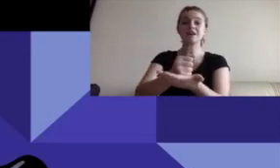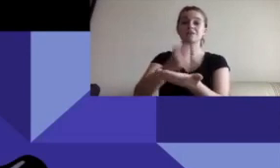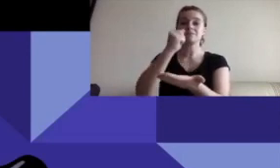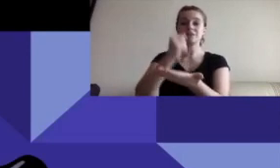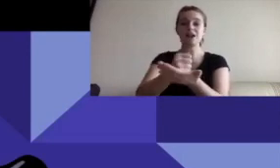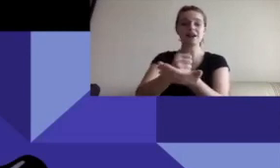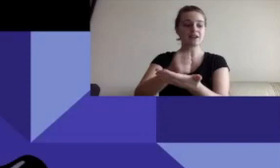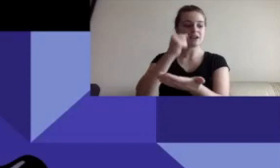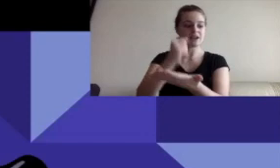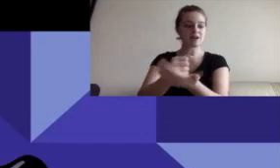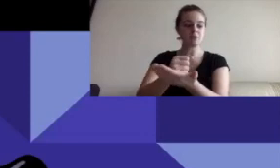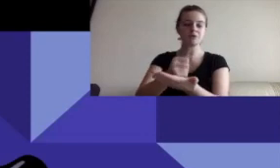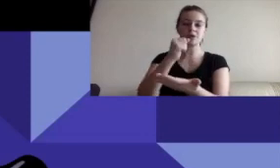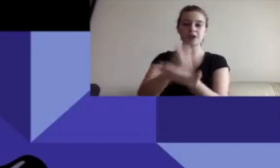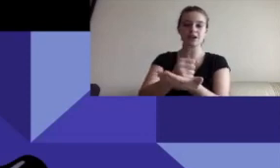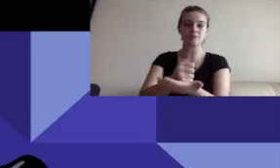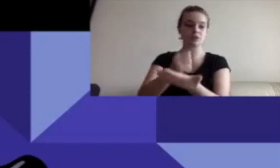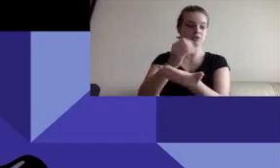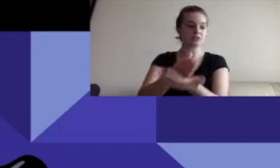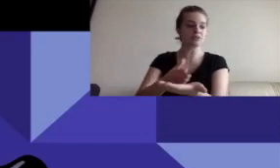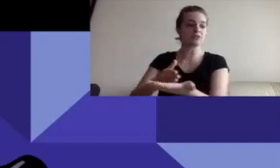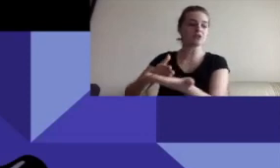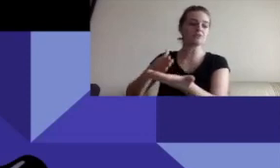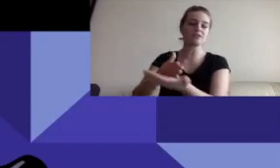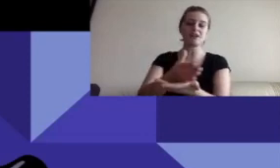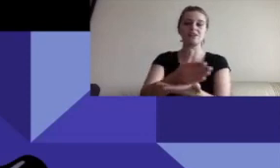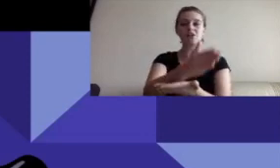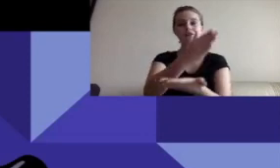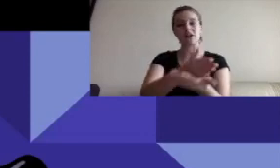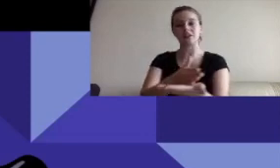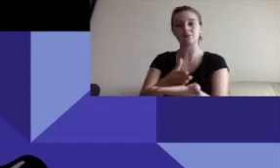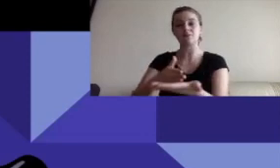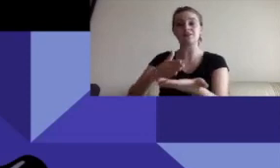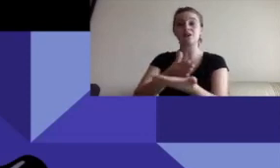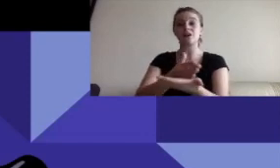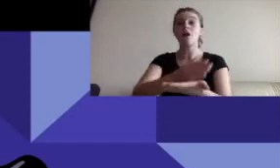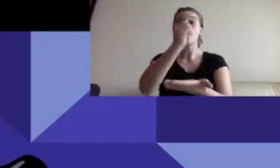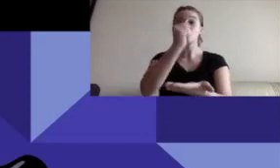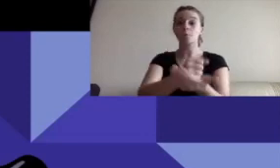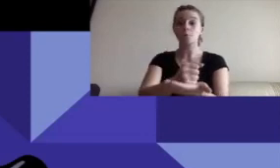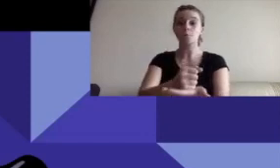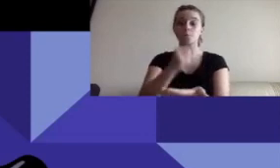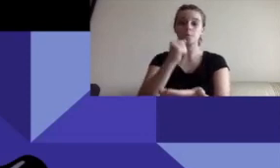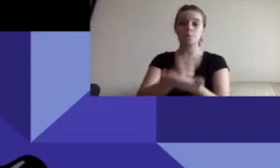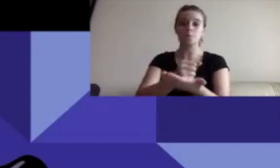Bling, blang, hammer with my hammer. Zingo, zango, cutting with my saw.